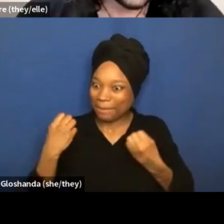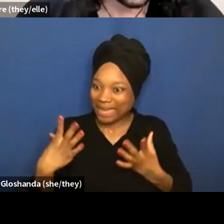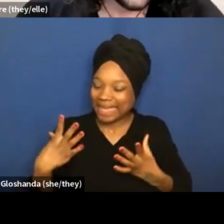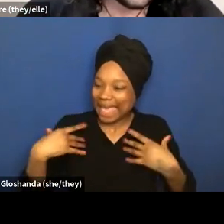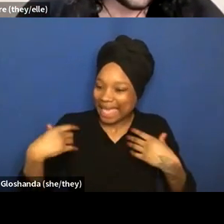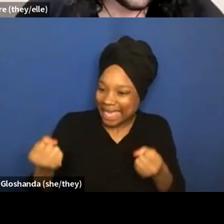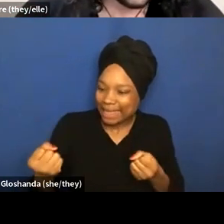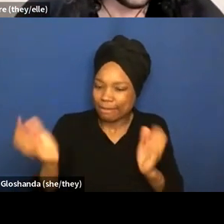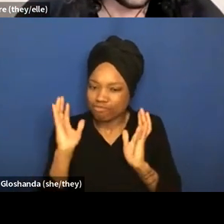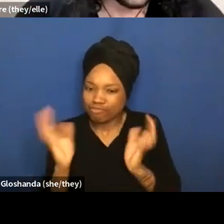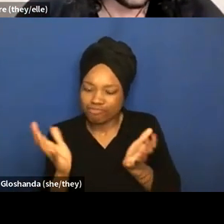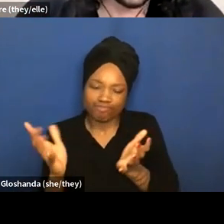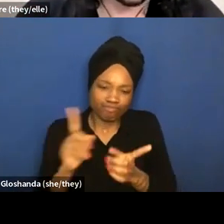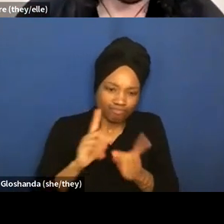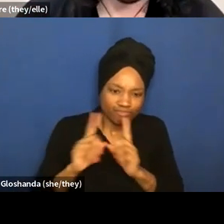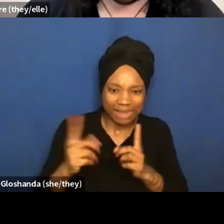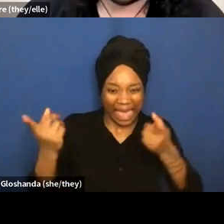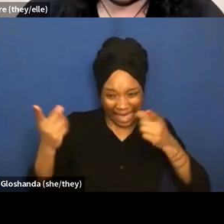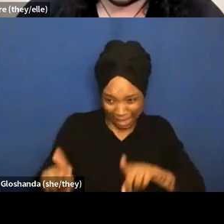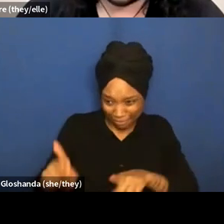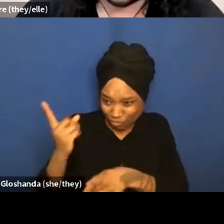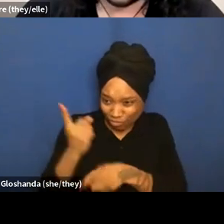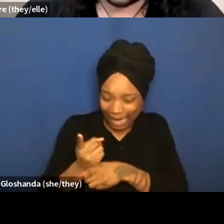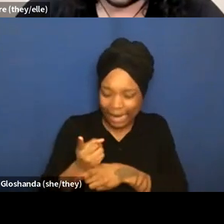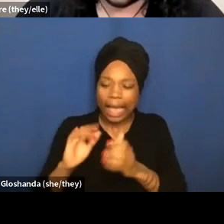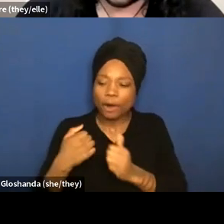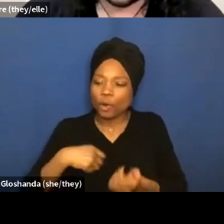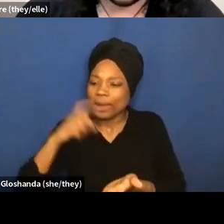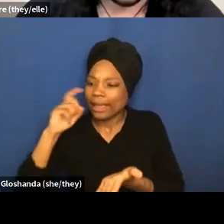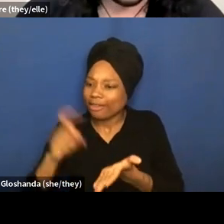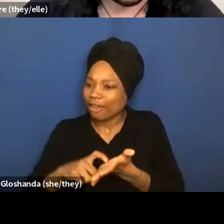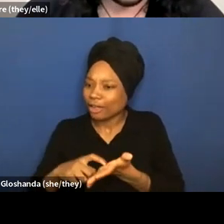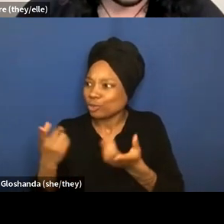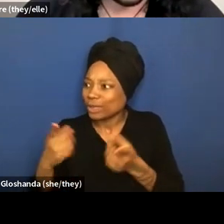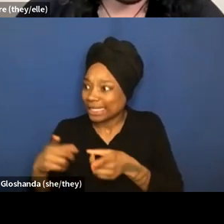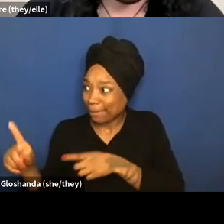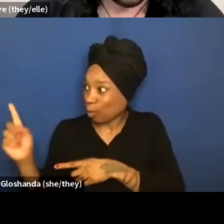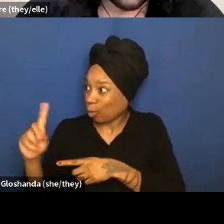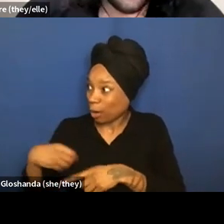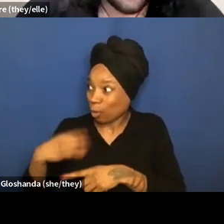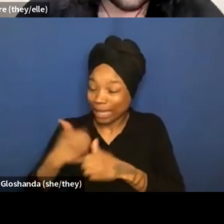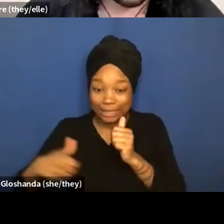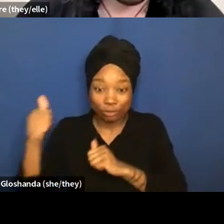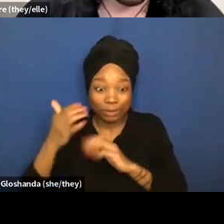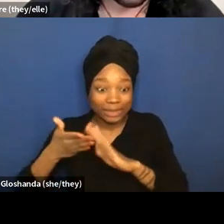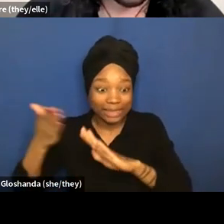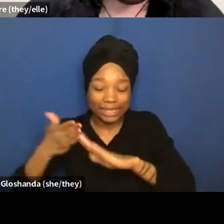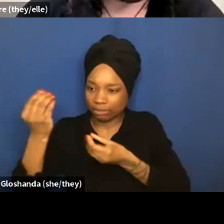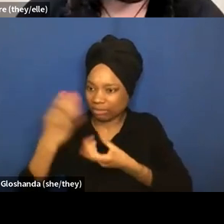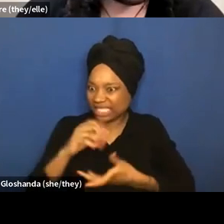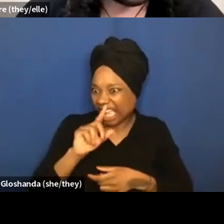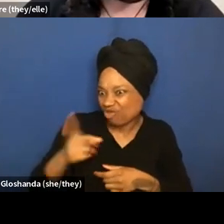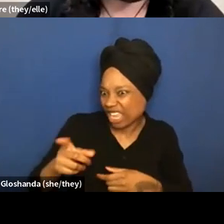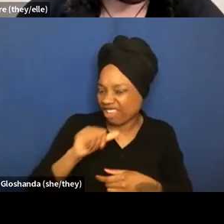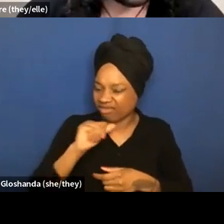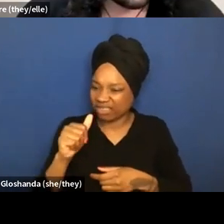So thinking about how do we acknowledge where it's happened, where white supremacy told us is not real or legitimate, and find those places, whether it's the kitchen table, the